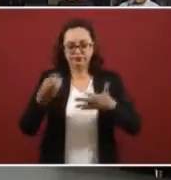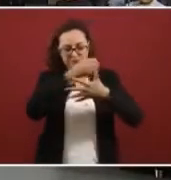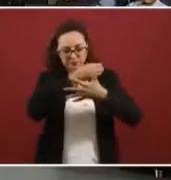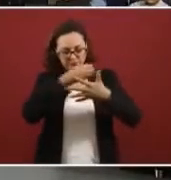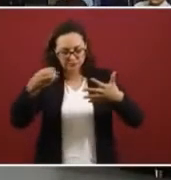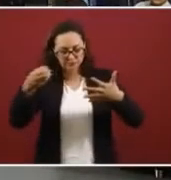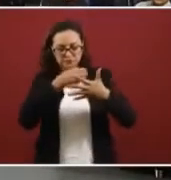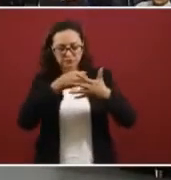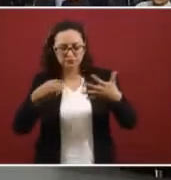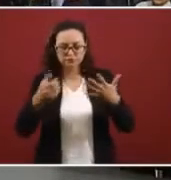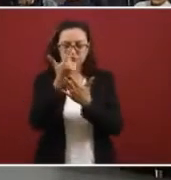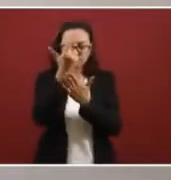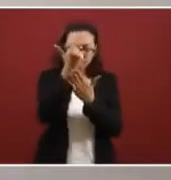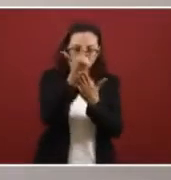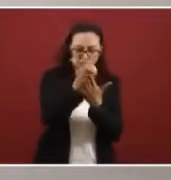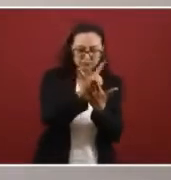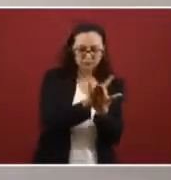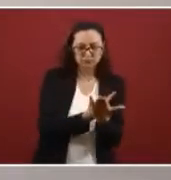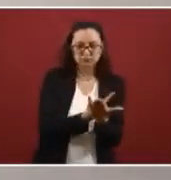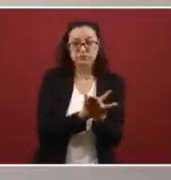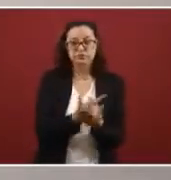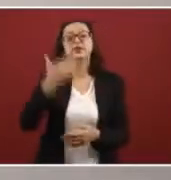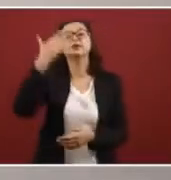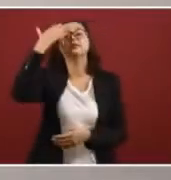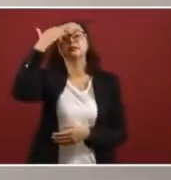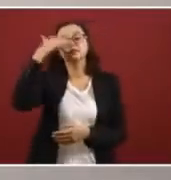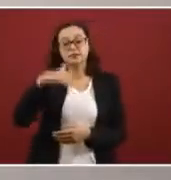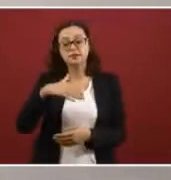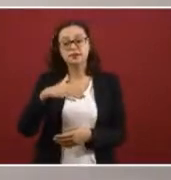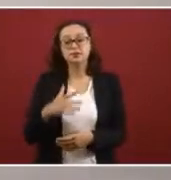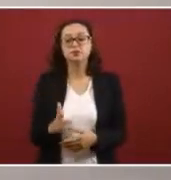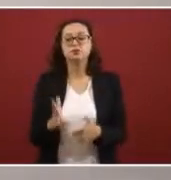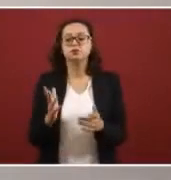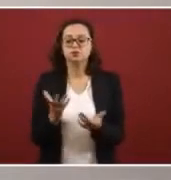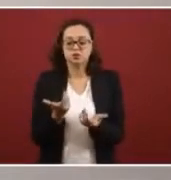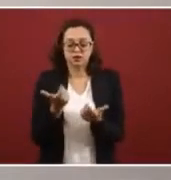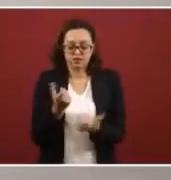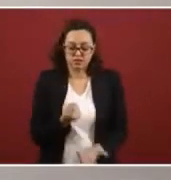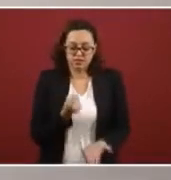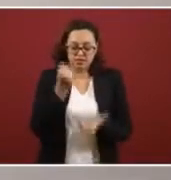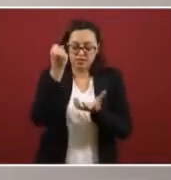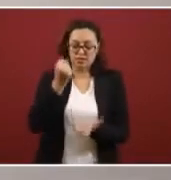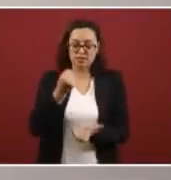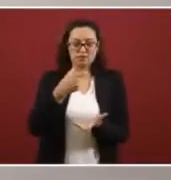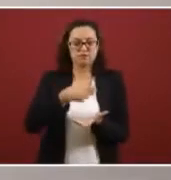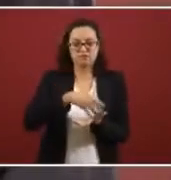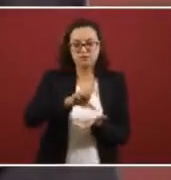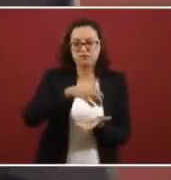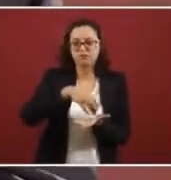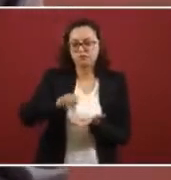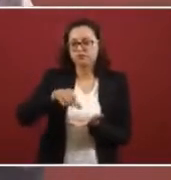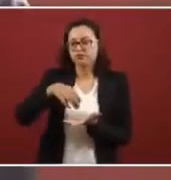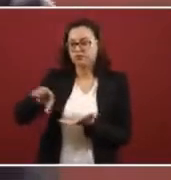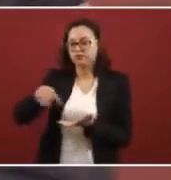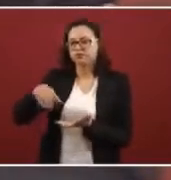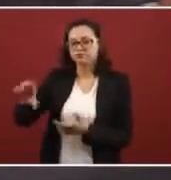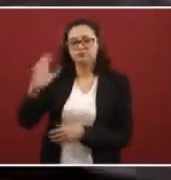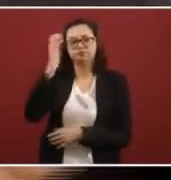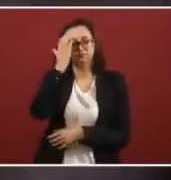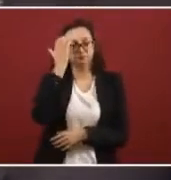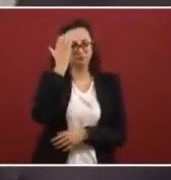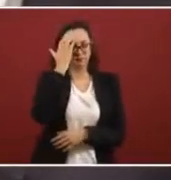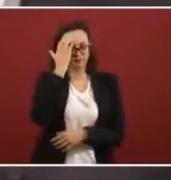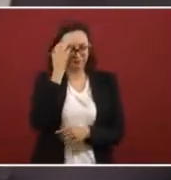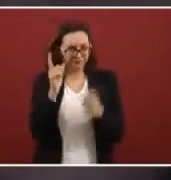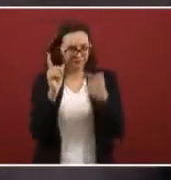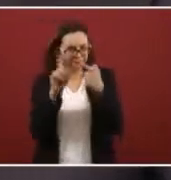ordered and orderly, and we know how things are being distributed, how the